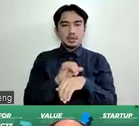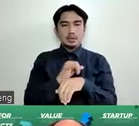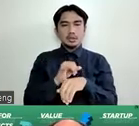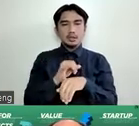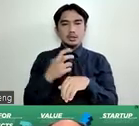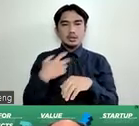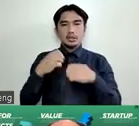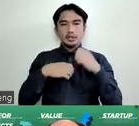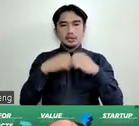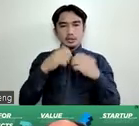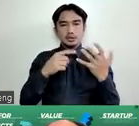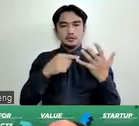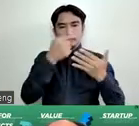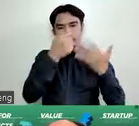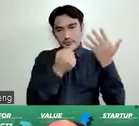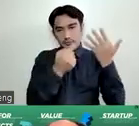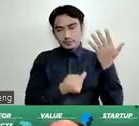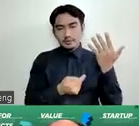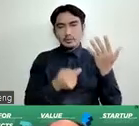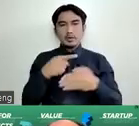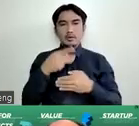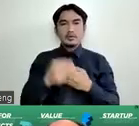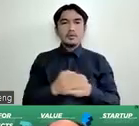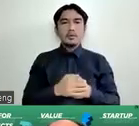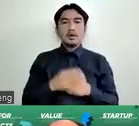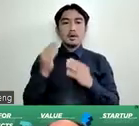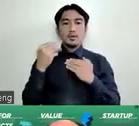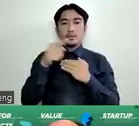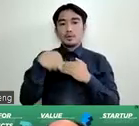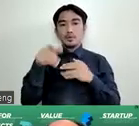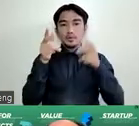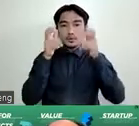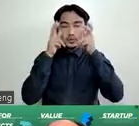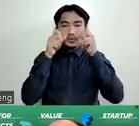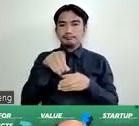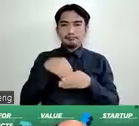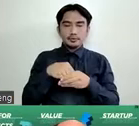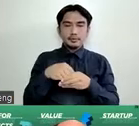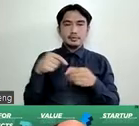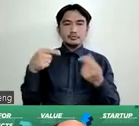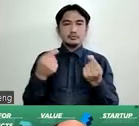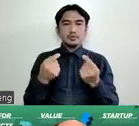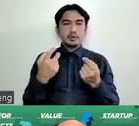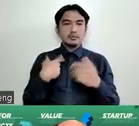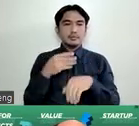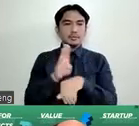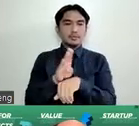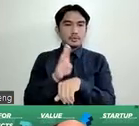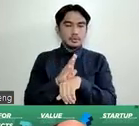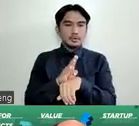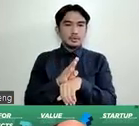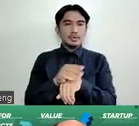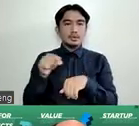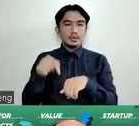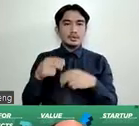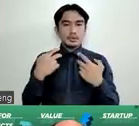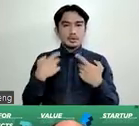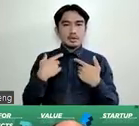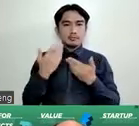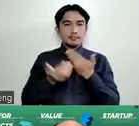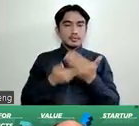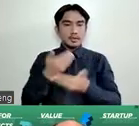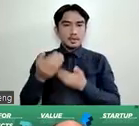programs. So we hope as you are listening, you will be encouraged to be part of us. We do have a incubation program called the